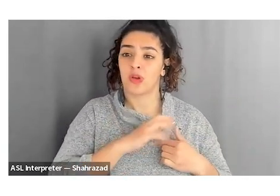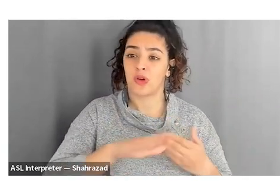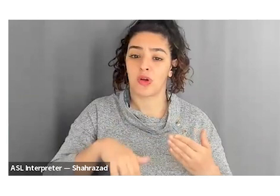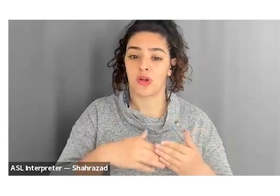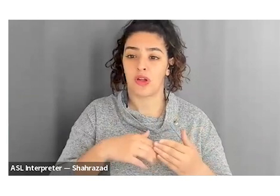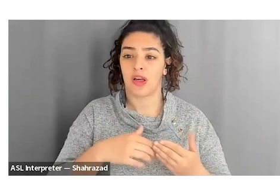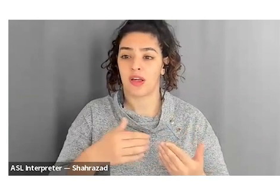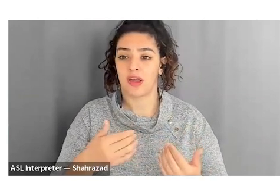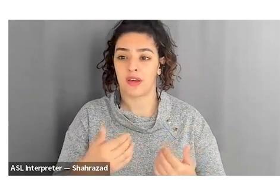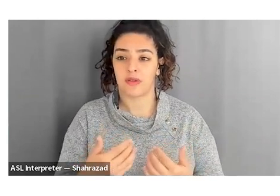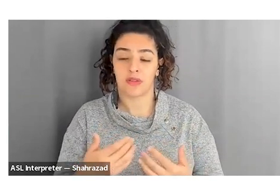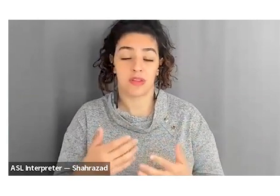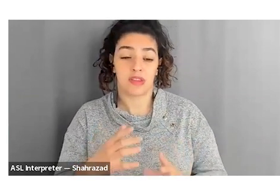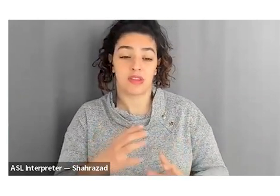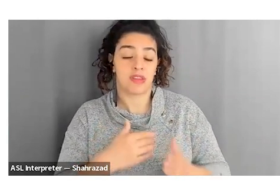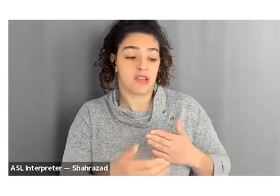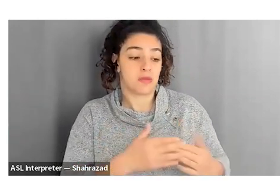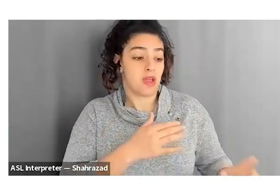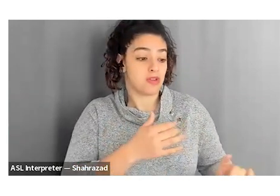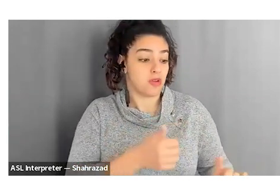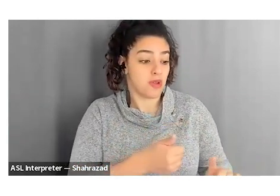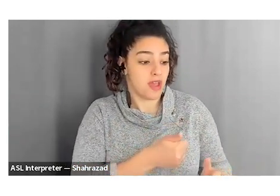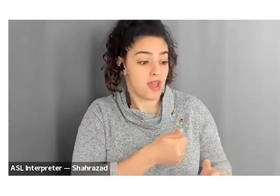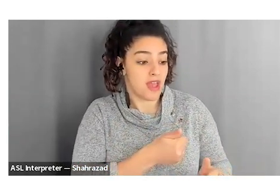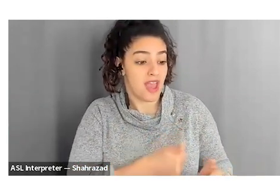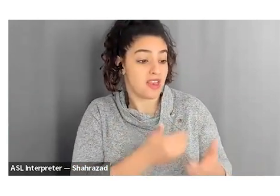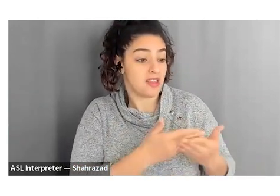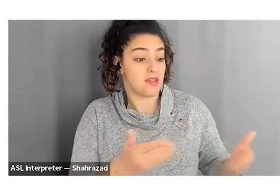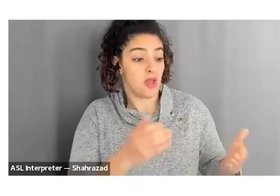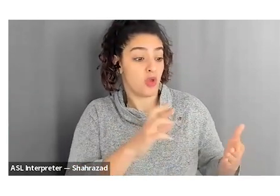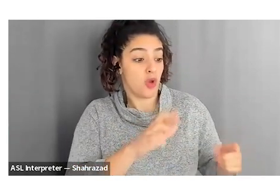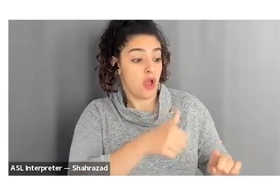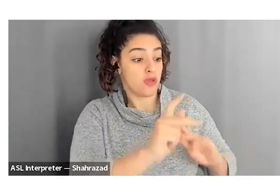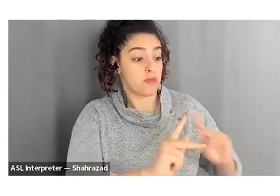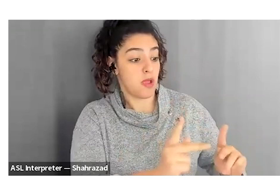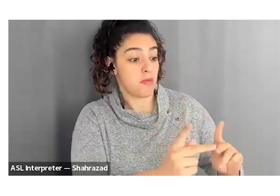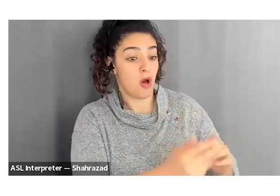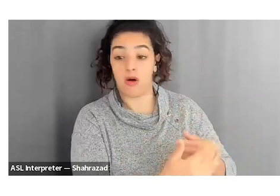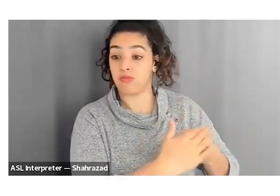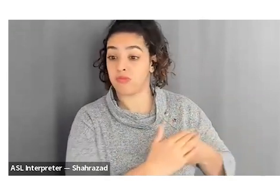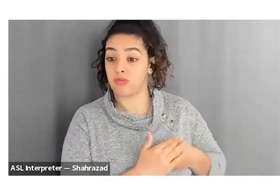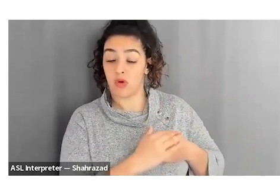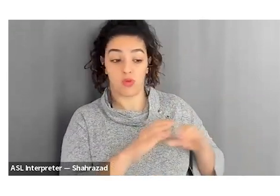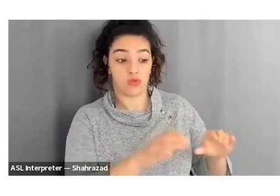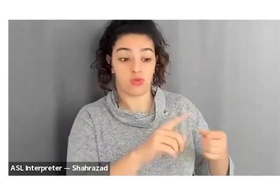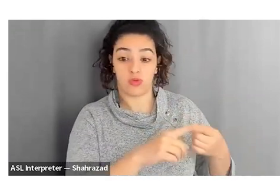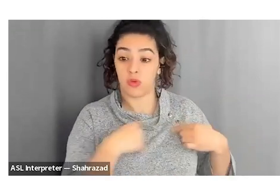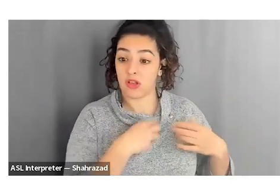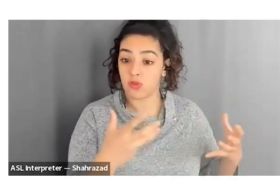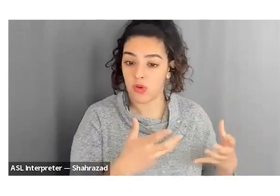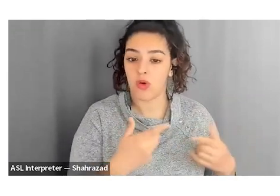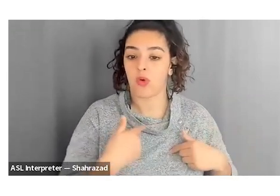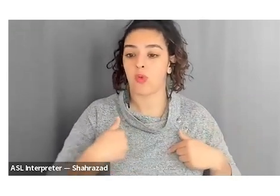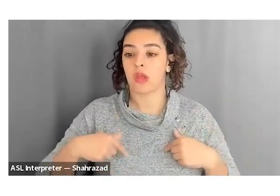that despite what anyone or anything does to us, we are still divinity as whole and